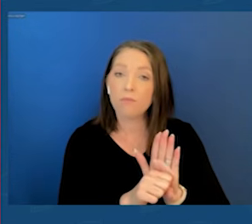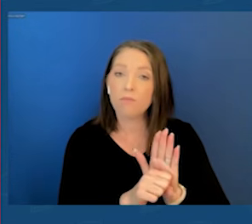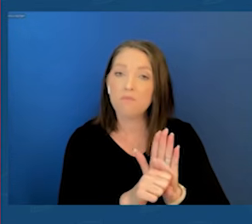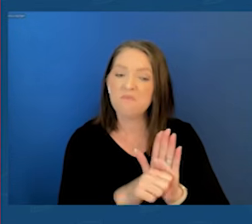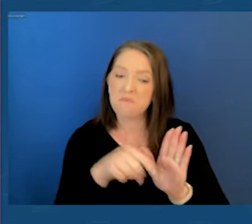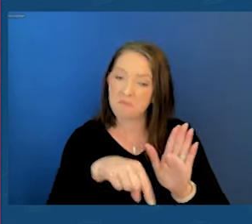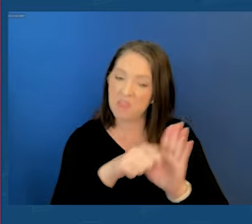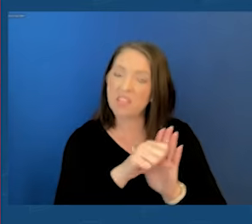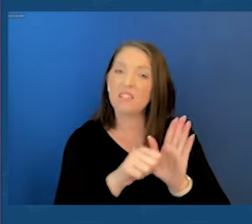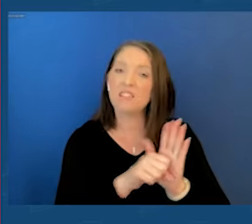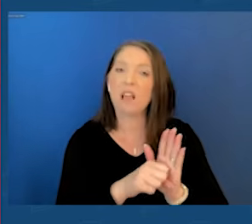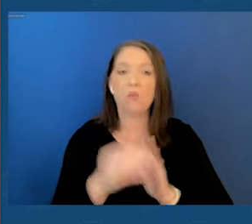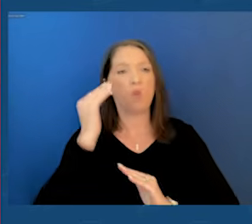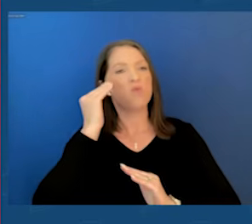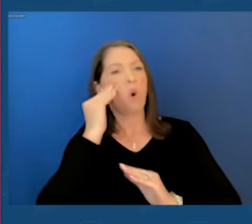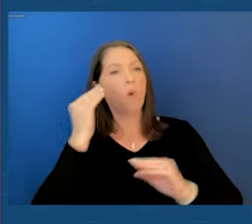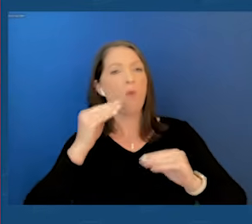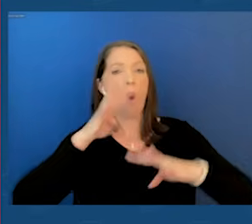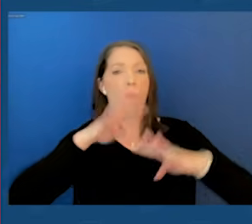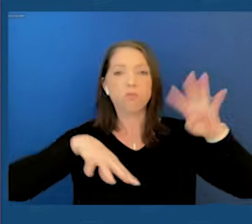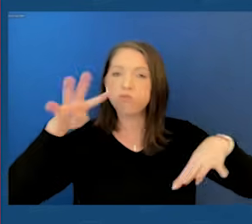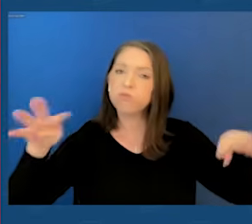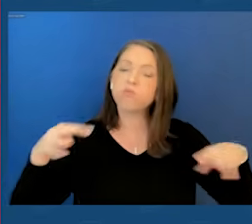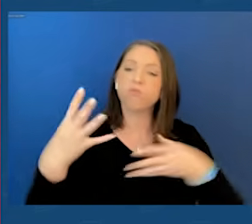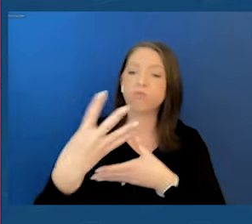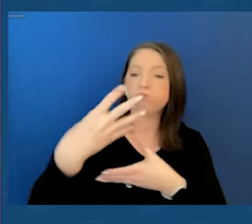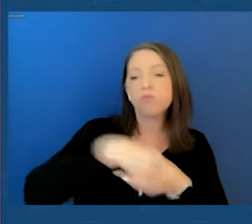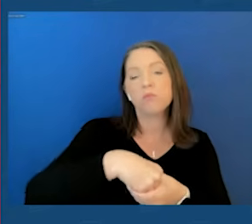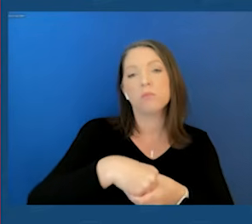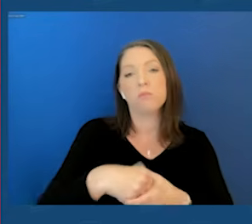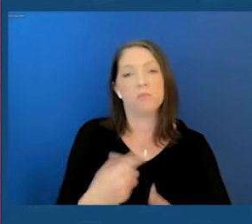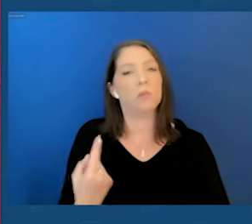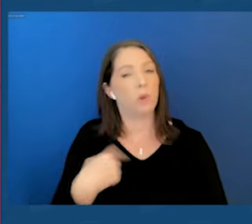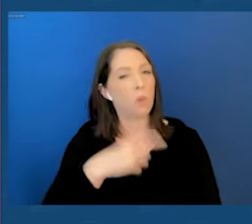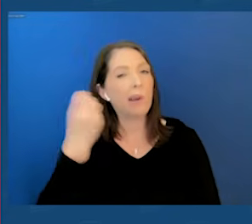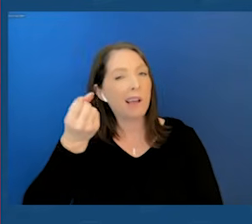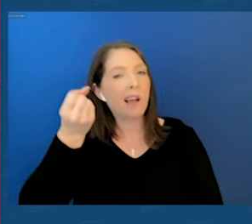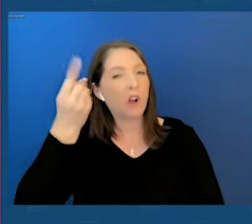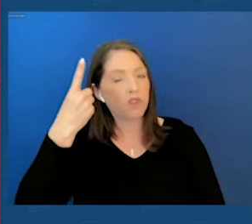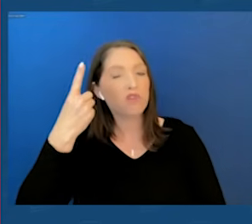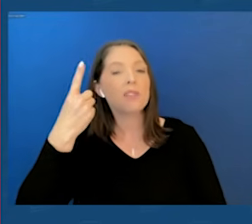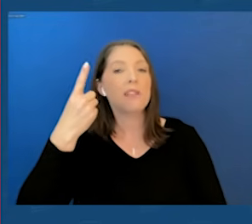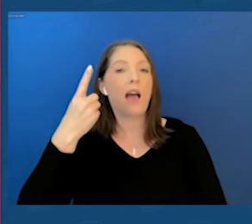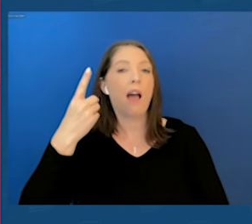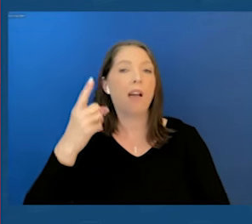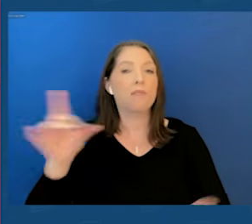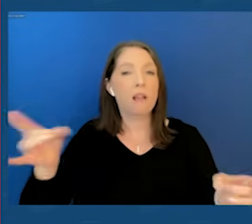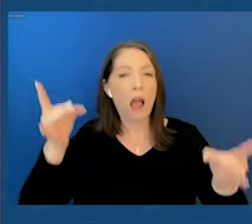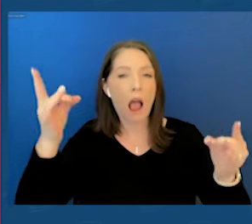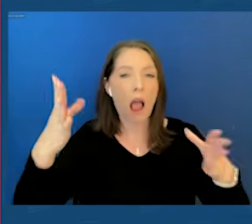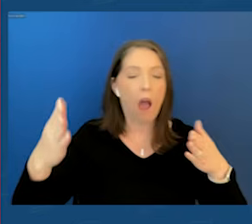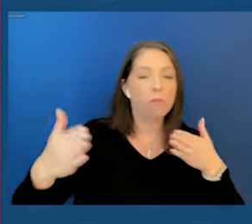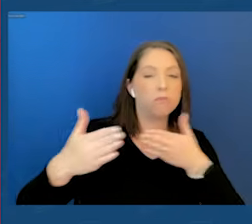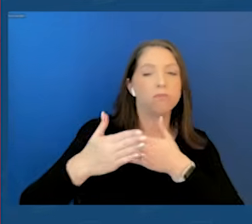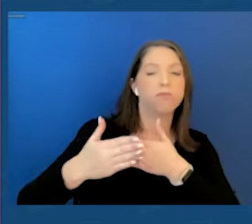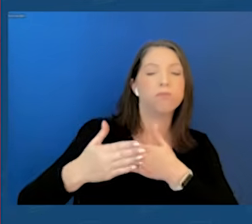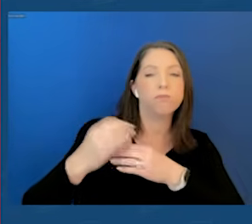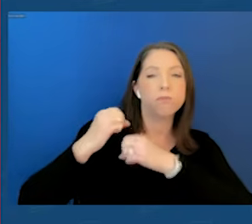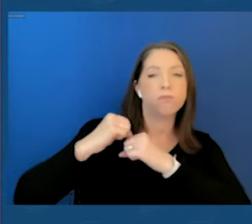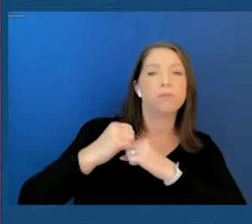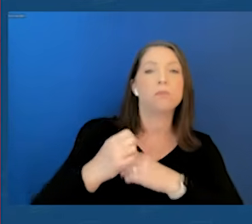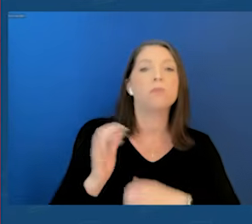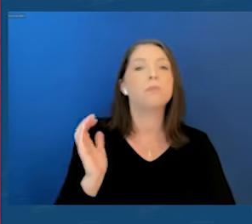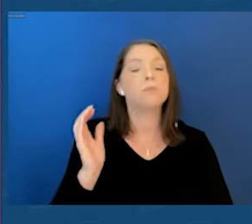and inclusion, we understand the importance of uniting against hate. Our governor knows that, our legislature knows